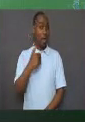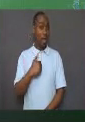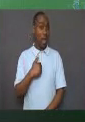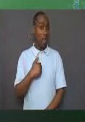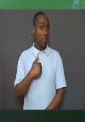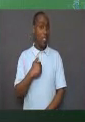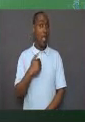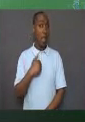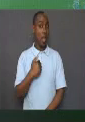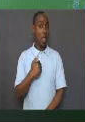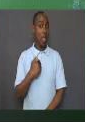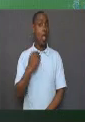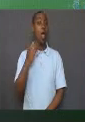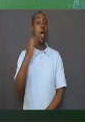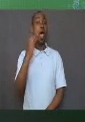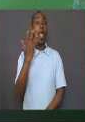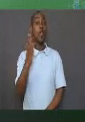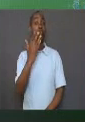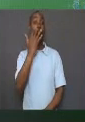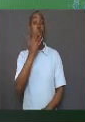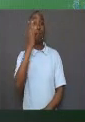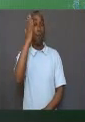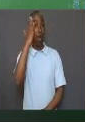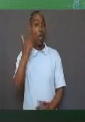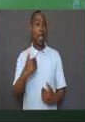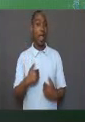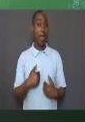blood the donor and recipient have.